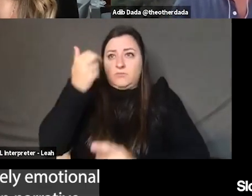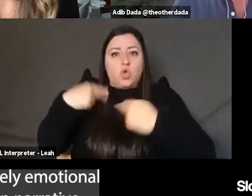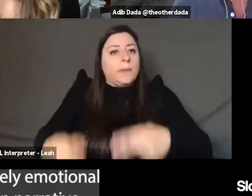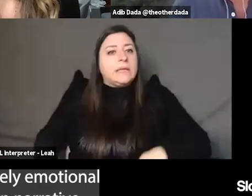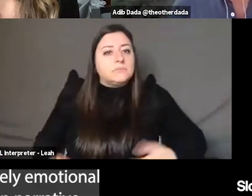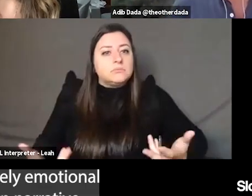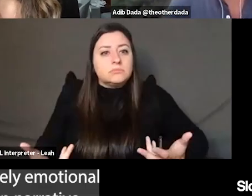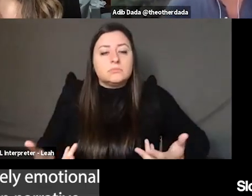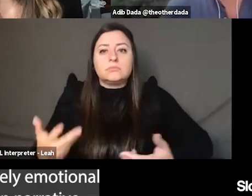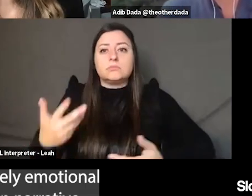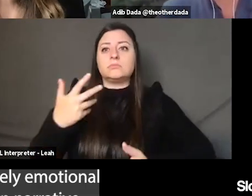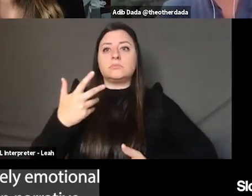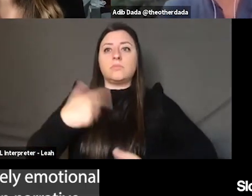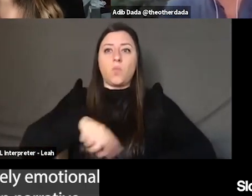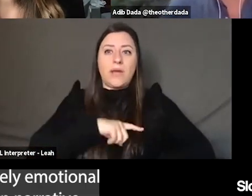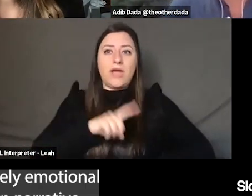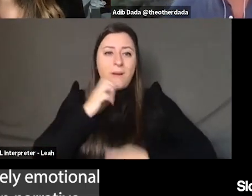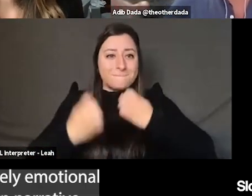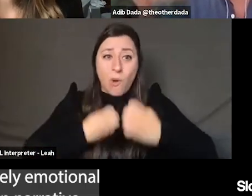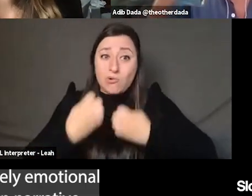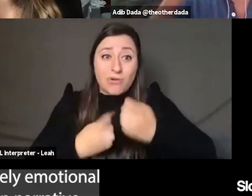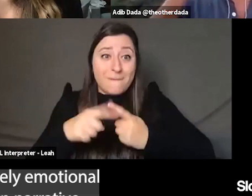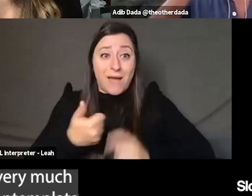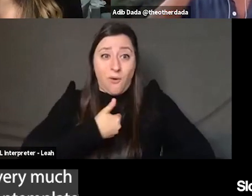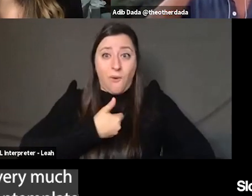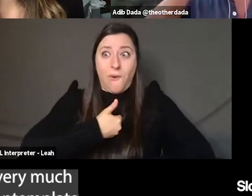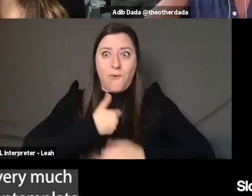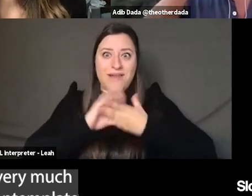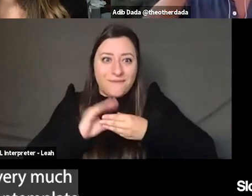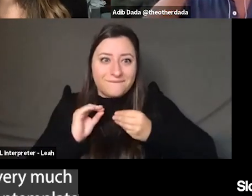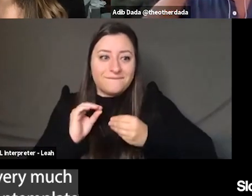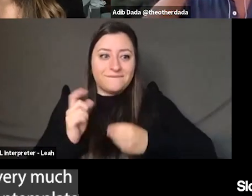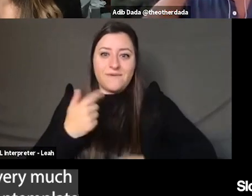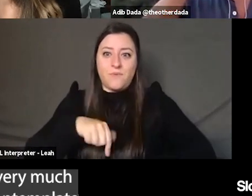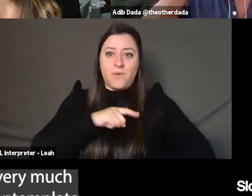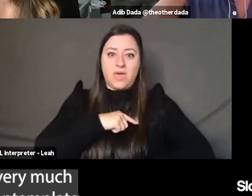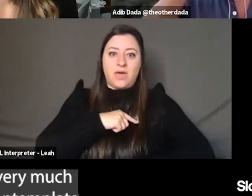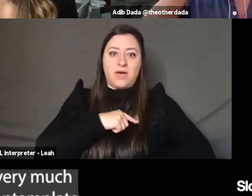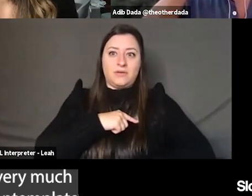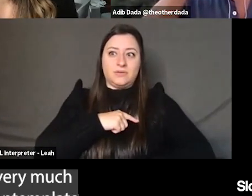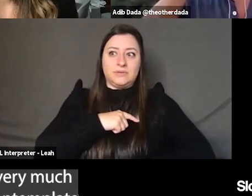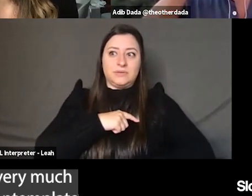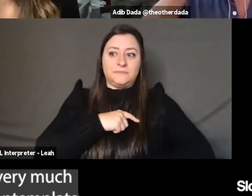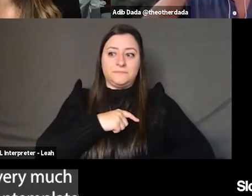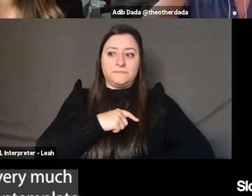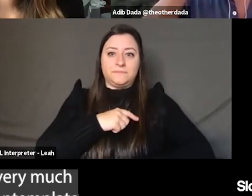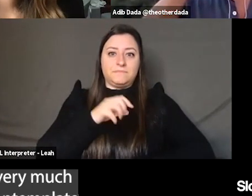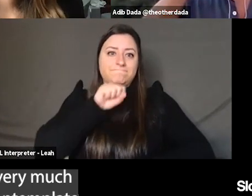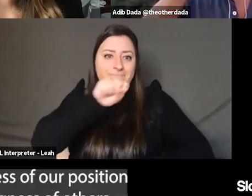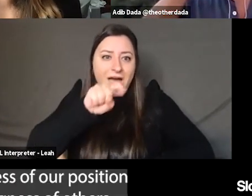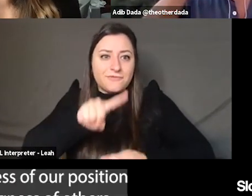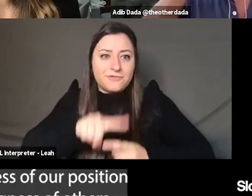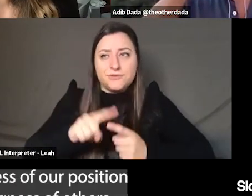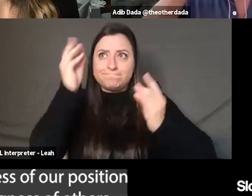beings, we're extremely emotional about our own narrative, and we are very much we love to